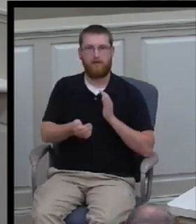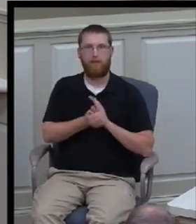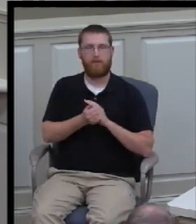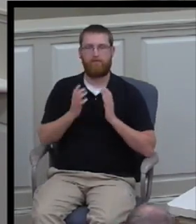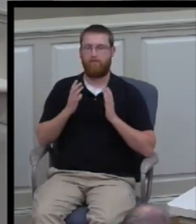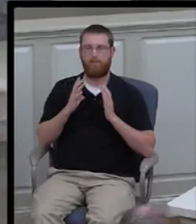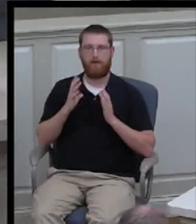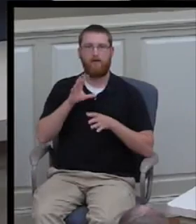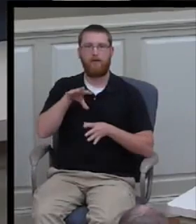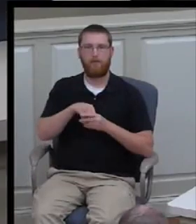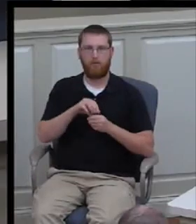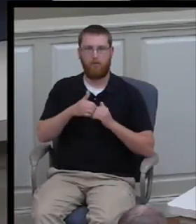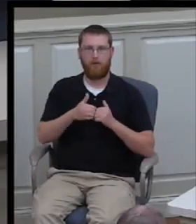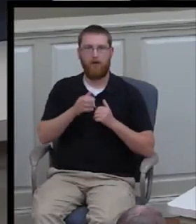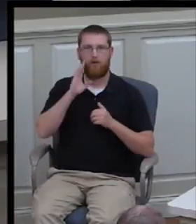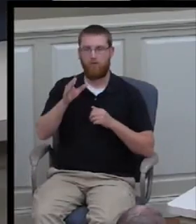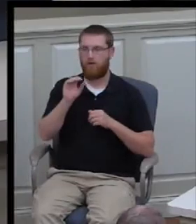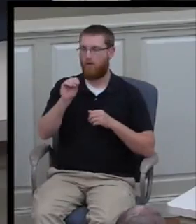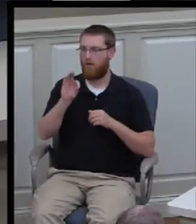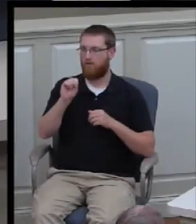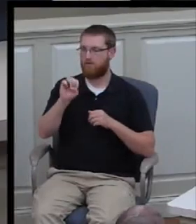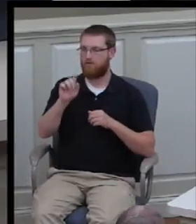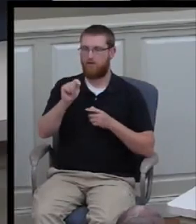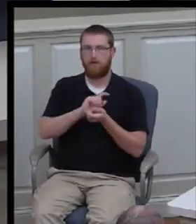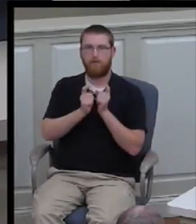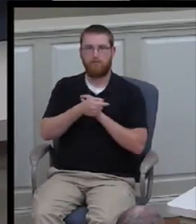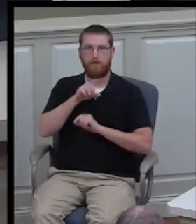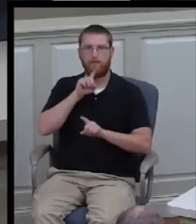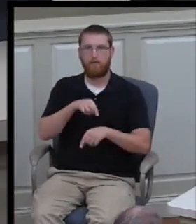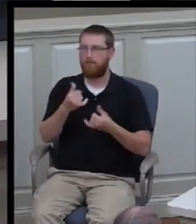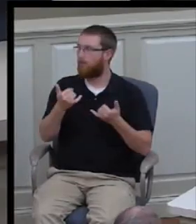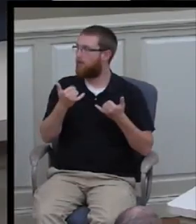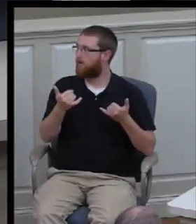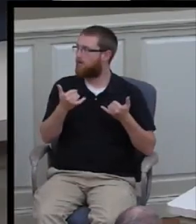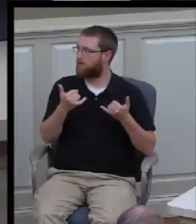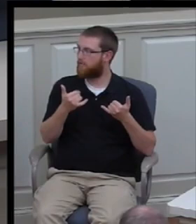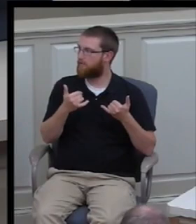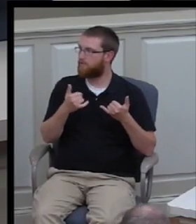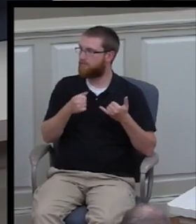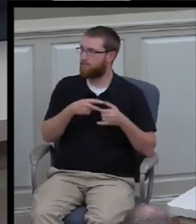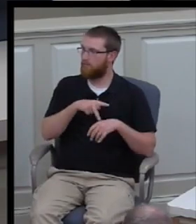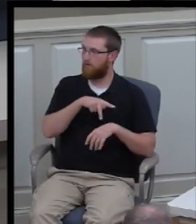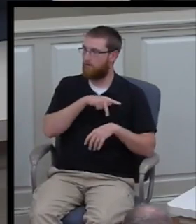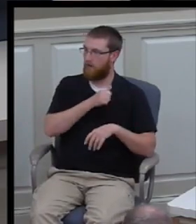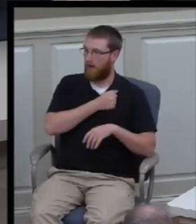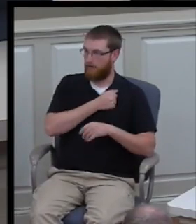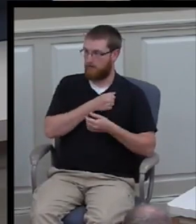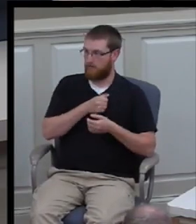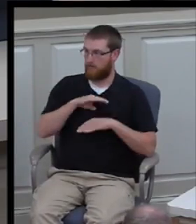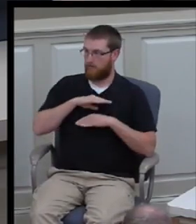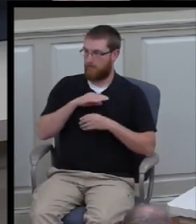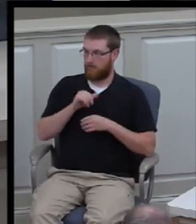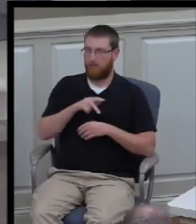with amending it to include how you're going to offset the expense of the change order in this case. Then let me go back to Mr. Atkins. Are you okay with that amendment? Yeah.